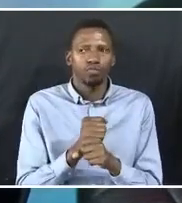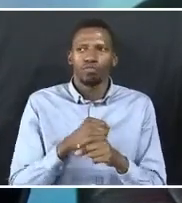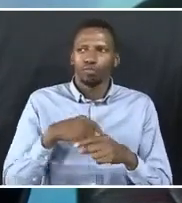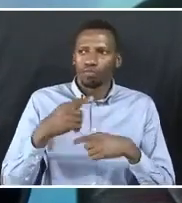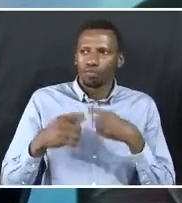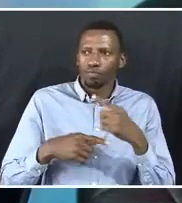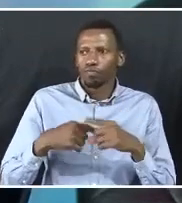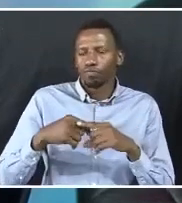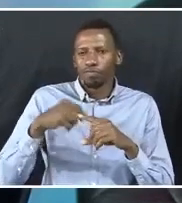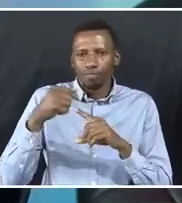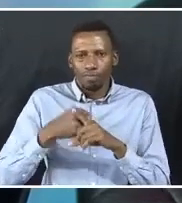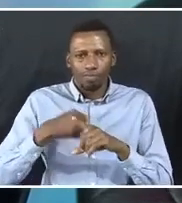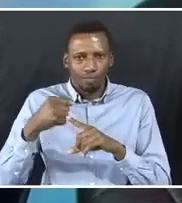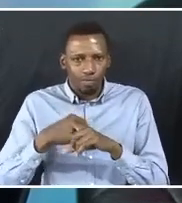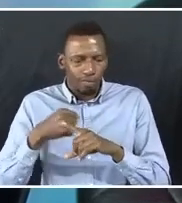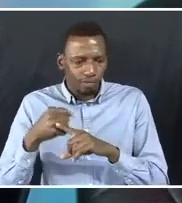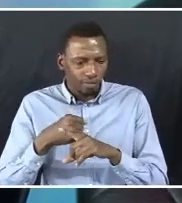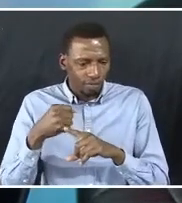was successful.